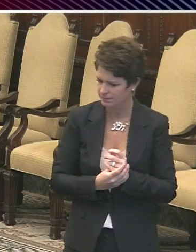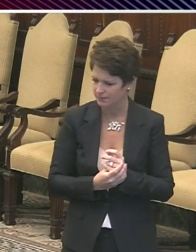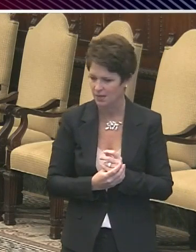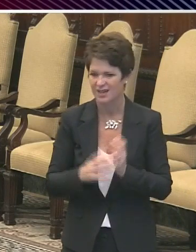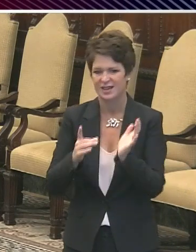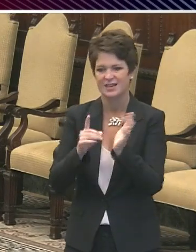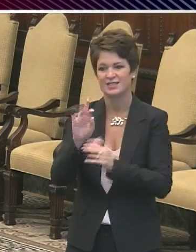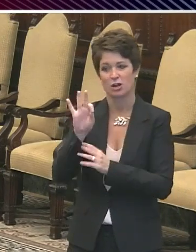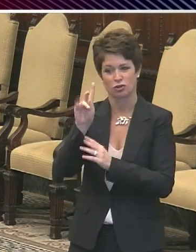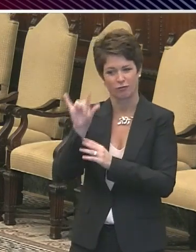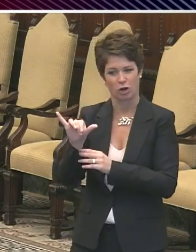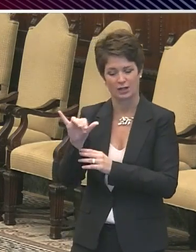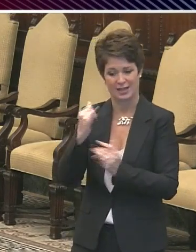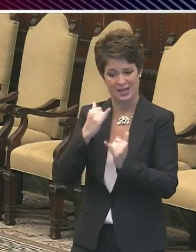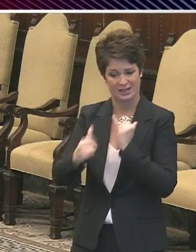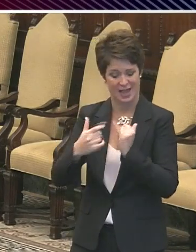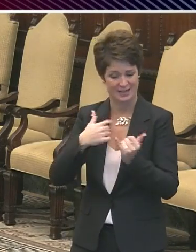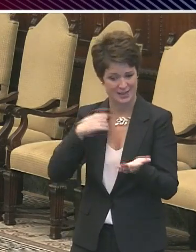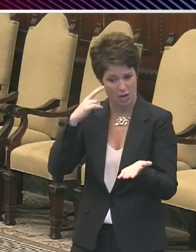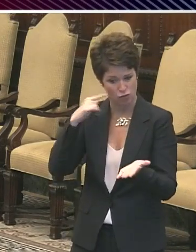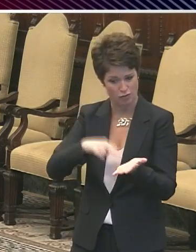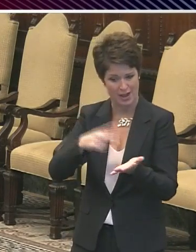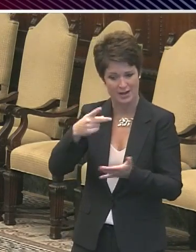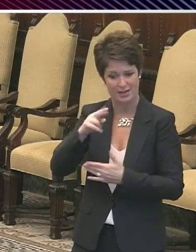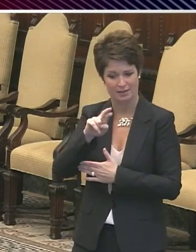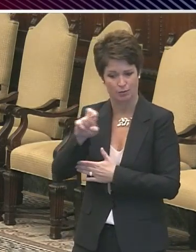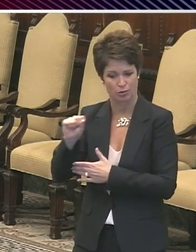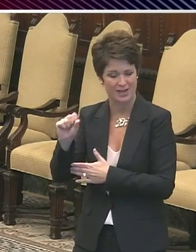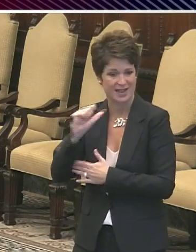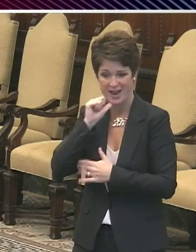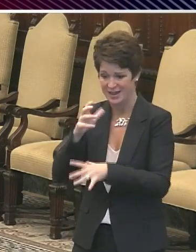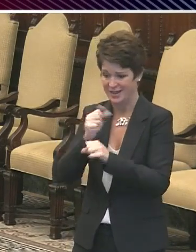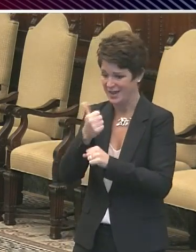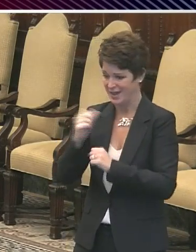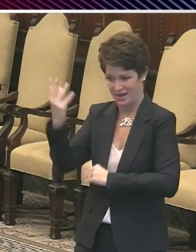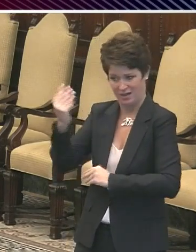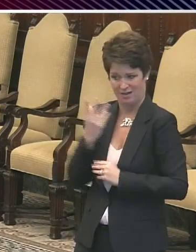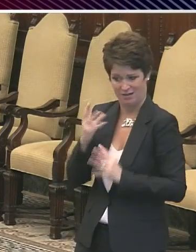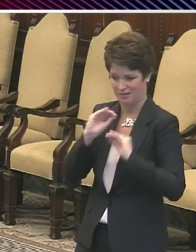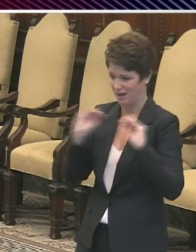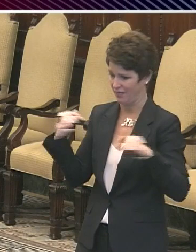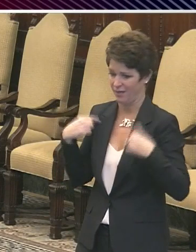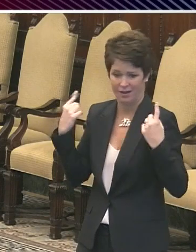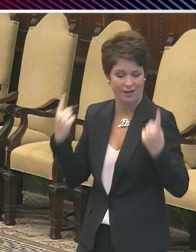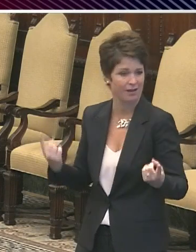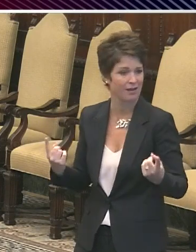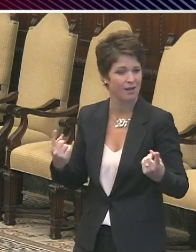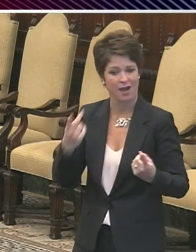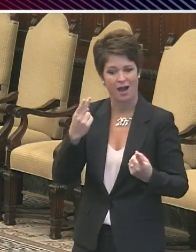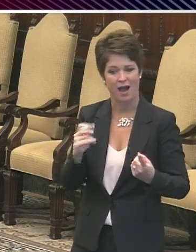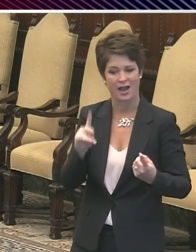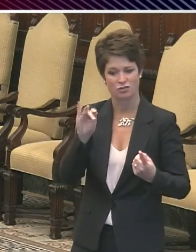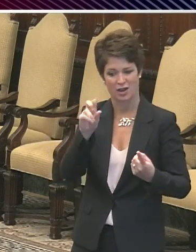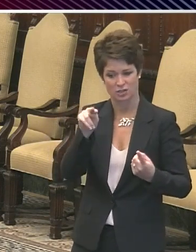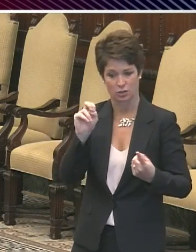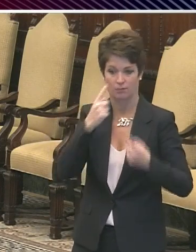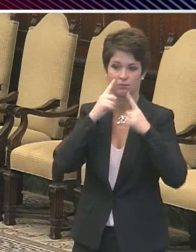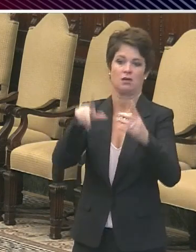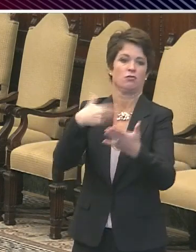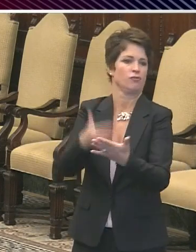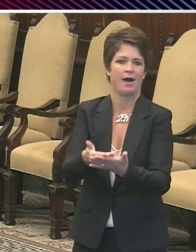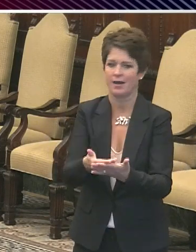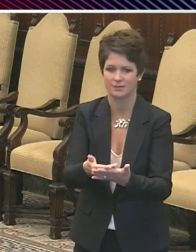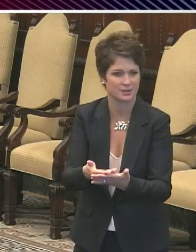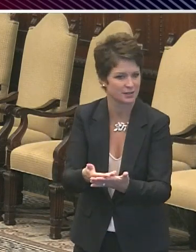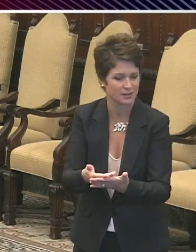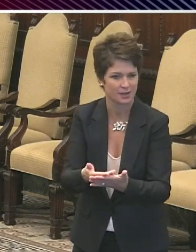I'll be honest. I read that in the press. I did not receive any communication that said hydroxychloroquine is here. It may have